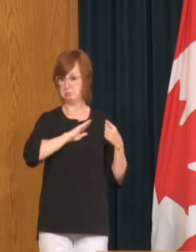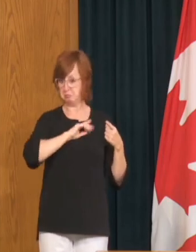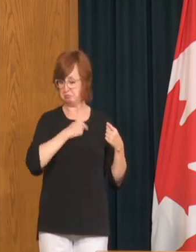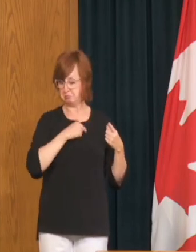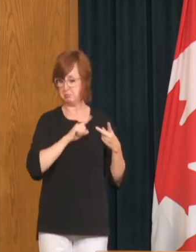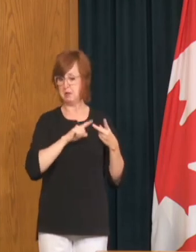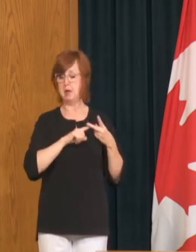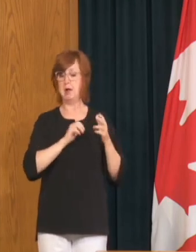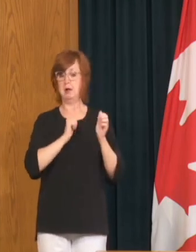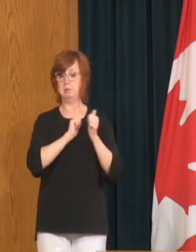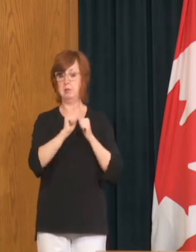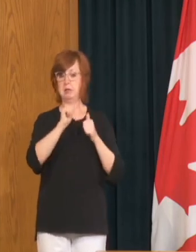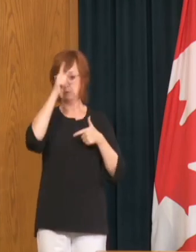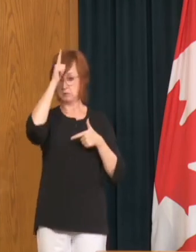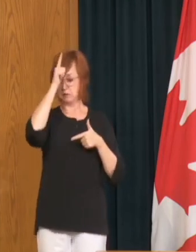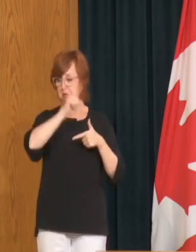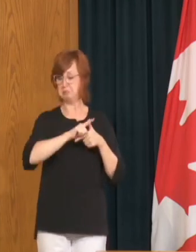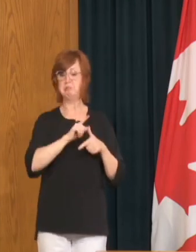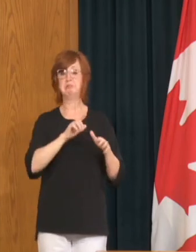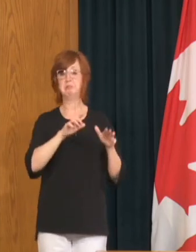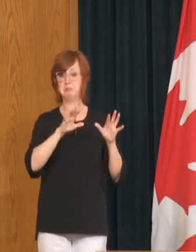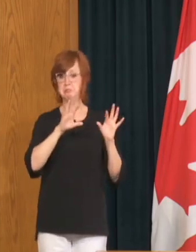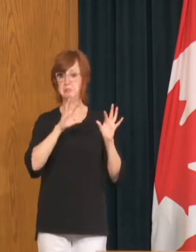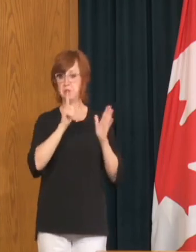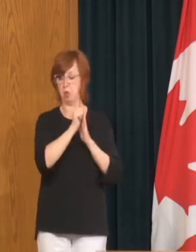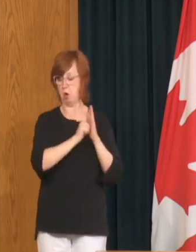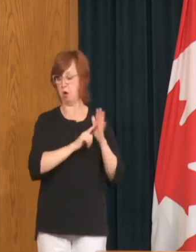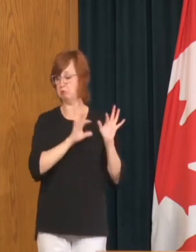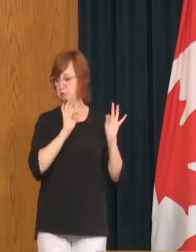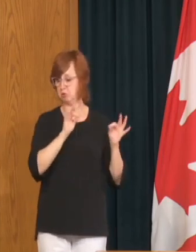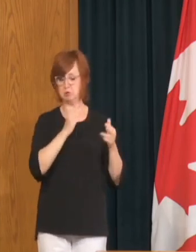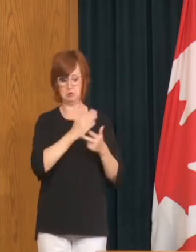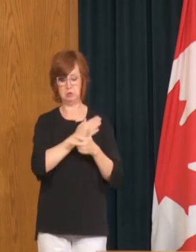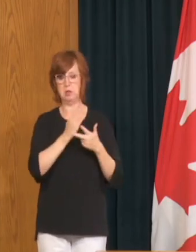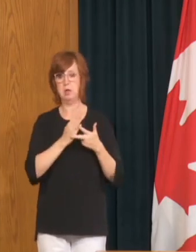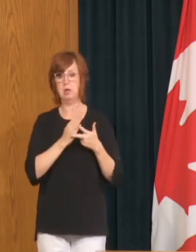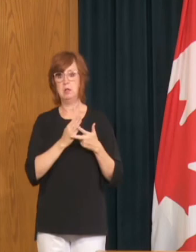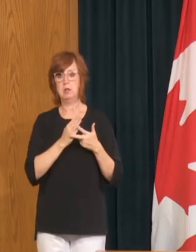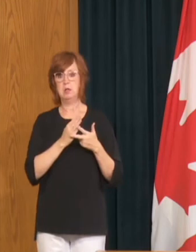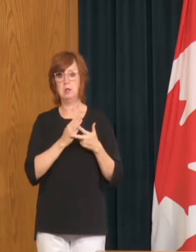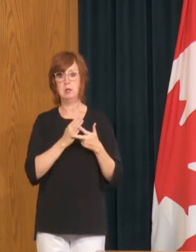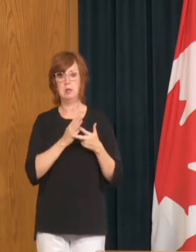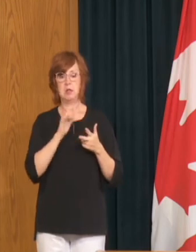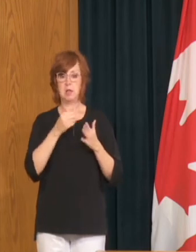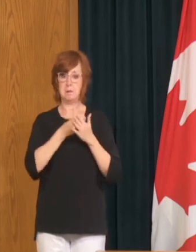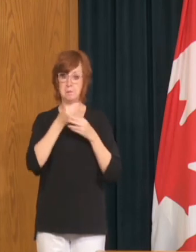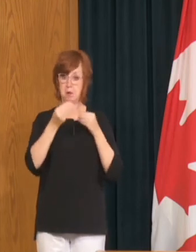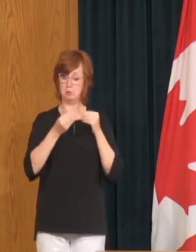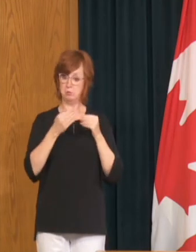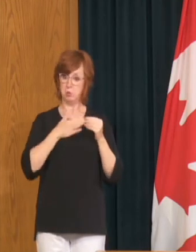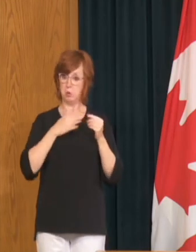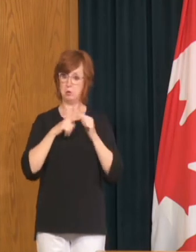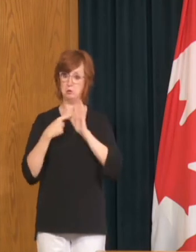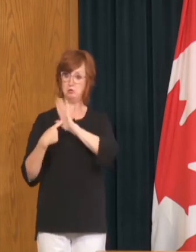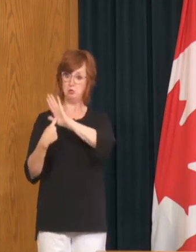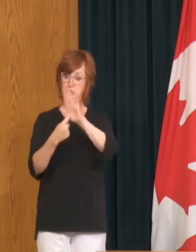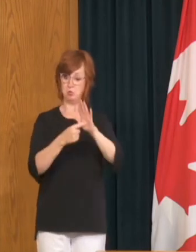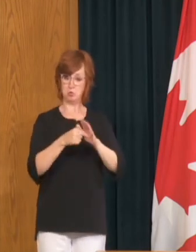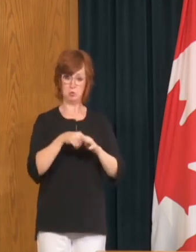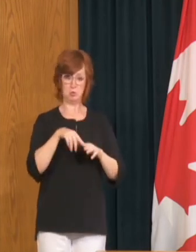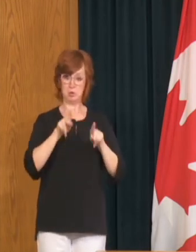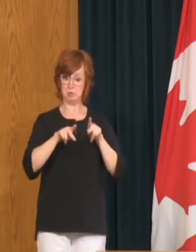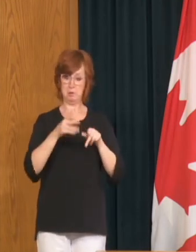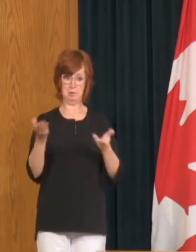legislation. I believe it's a good budget for the people of Saskatchewan. It's one that we're willing to put to the people of Saskatchewan as it invests in